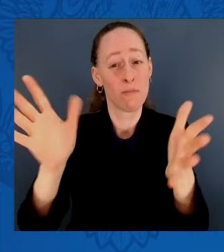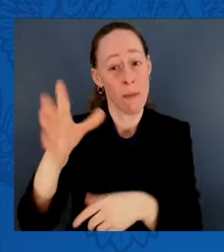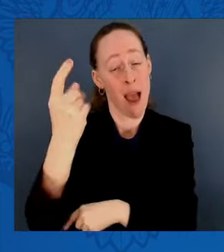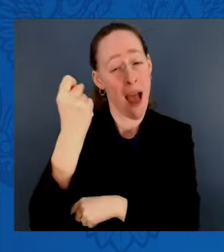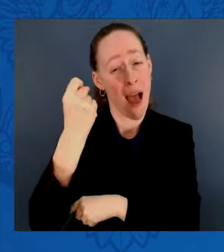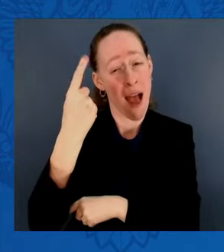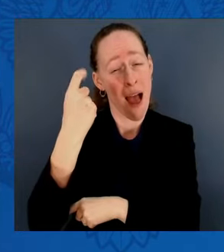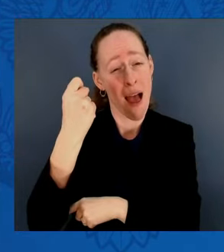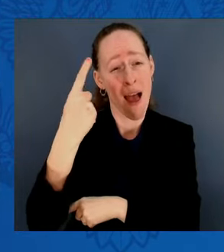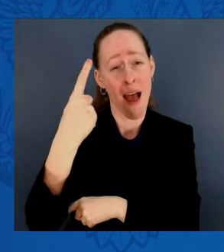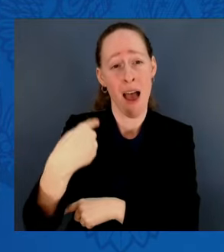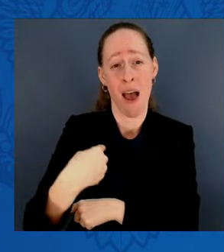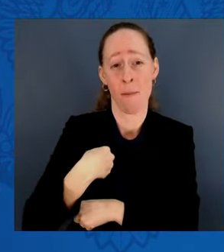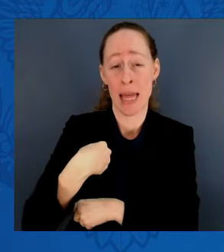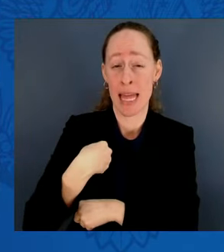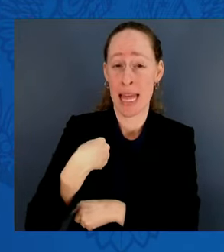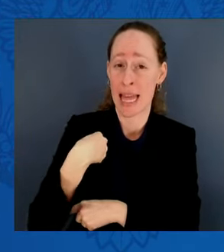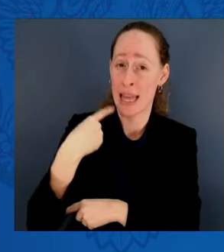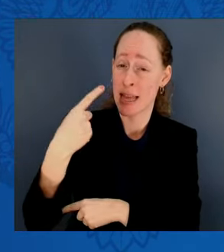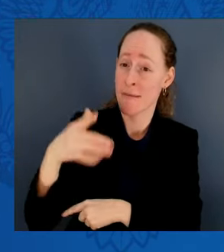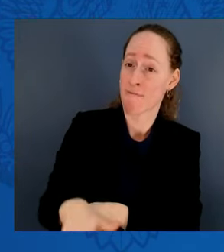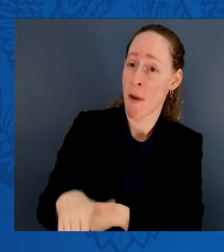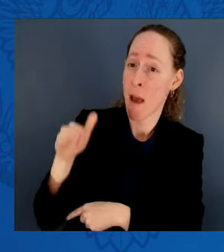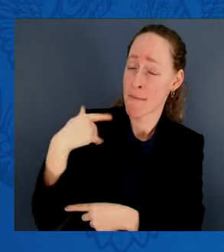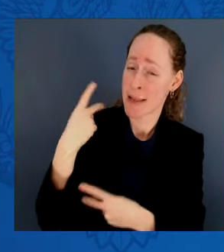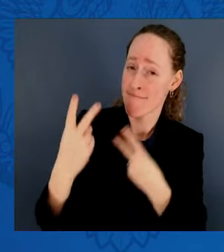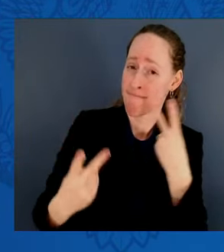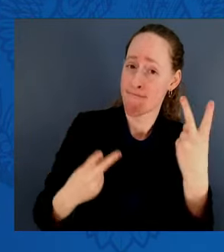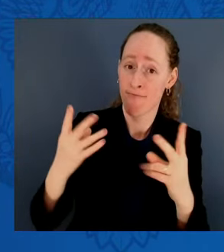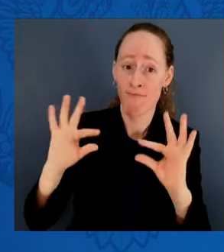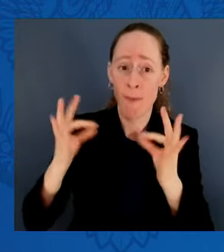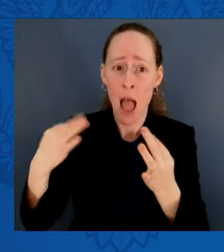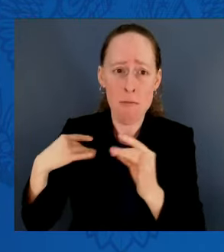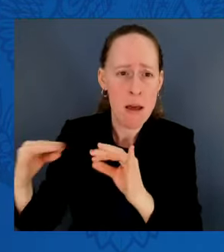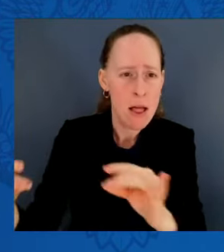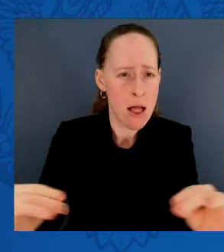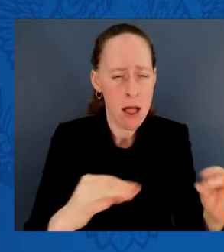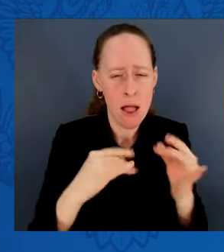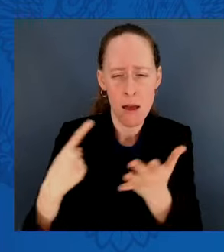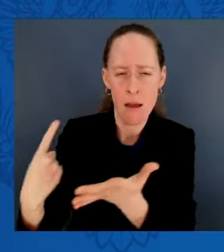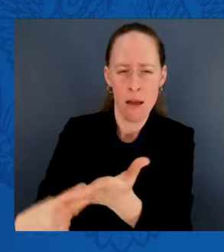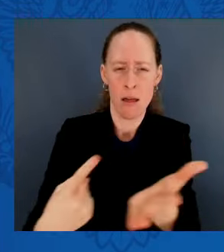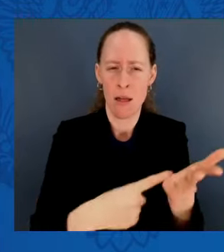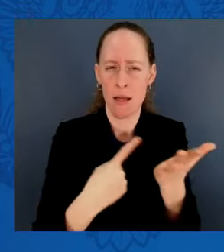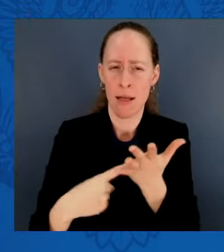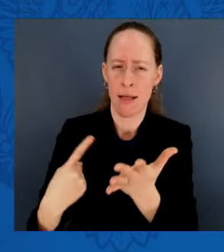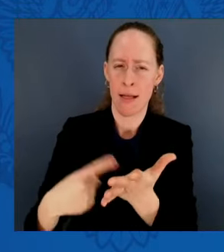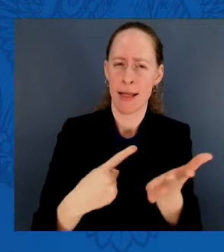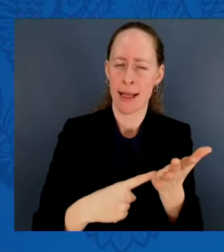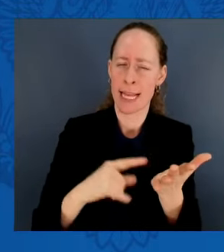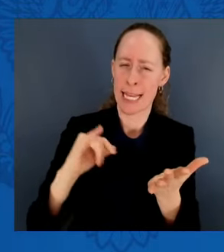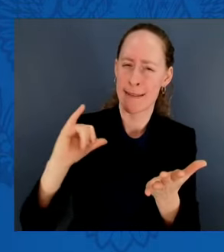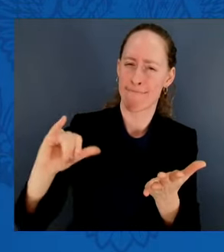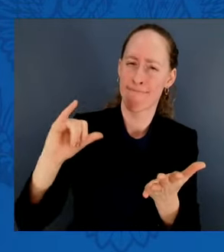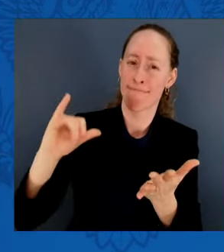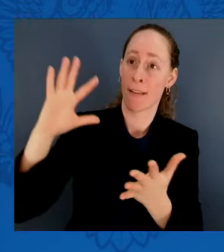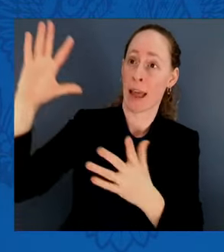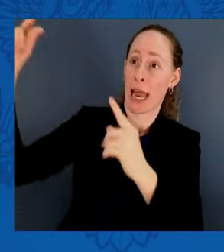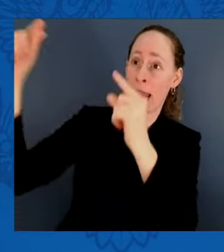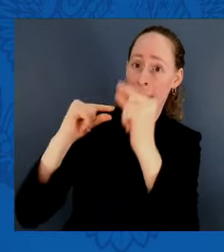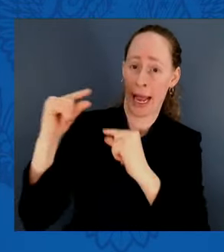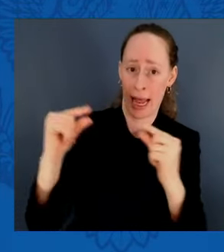table. That's why I determined to turn things around so middle class does well. When they do well, the poor have a way up and the wealthy still do very